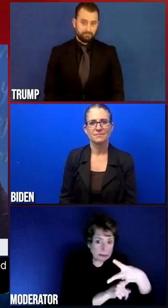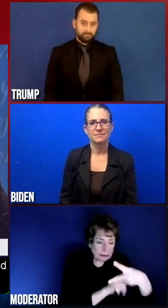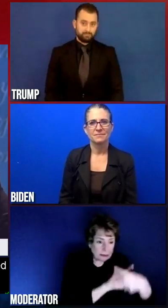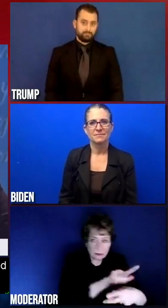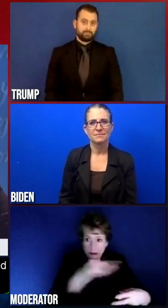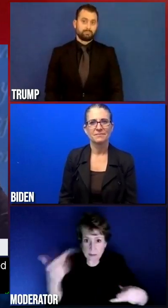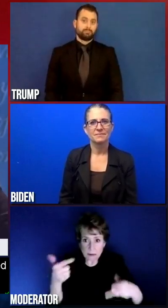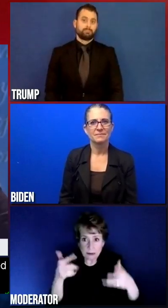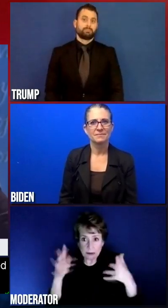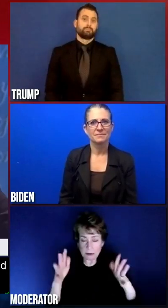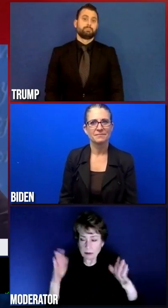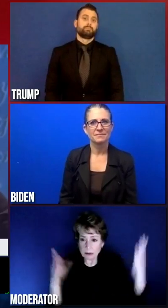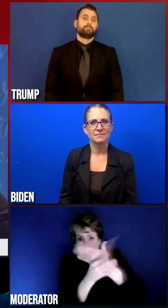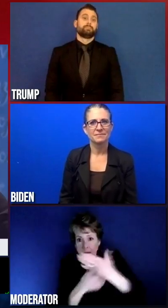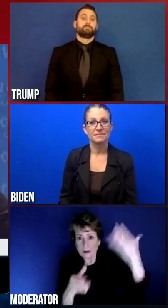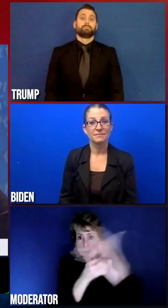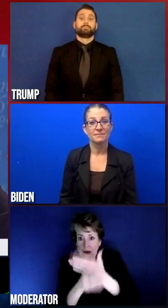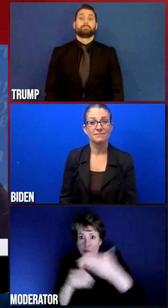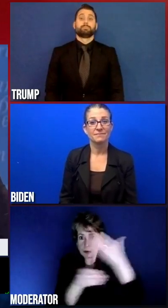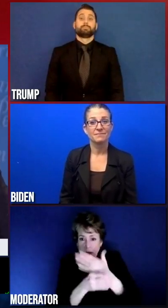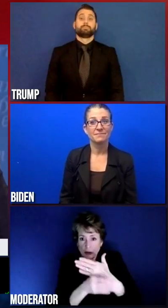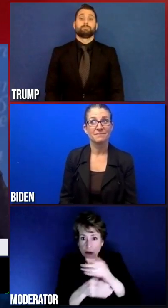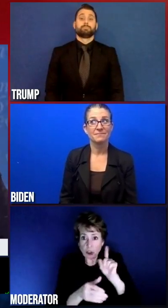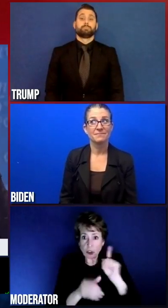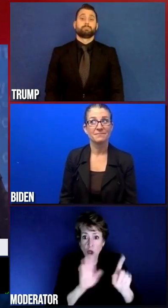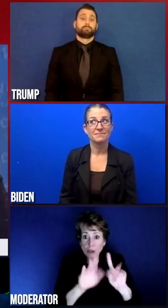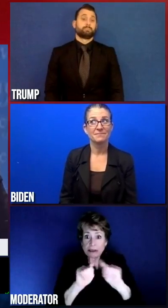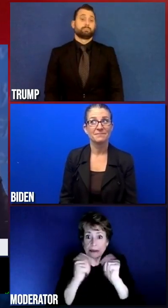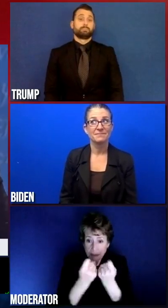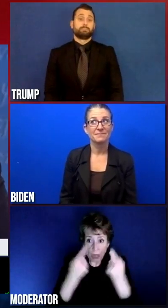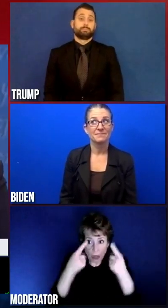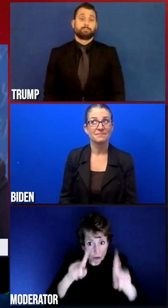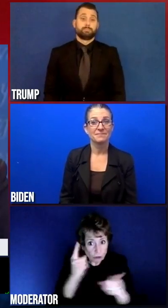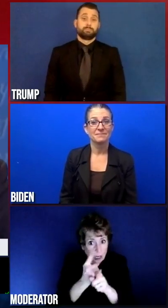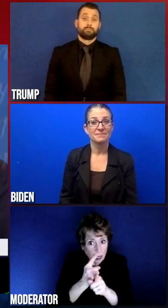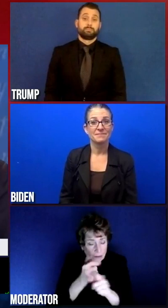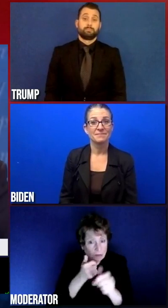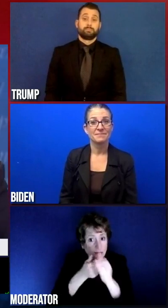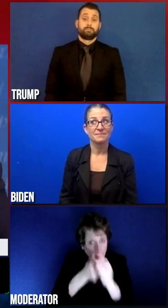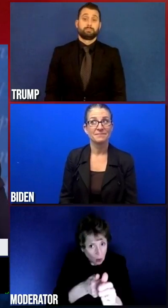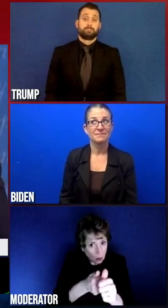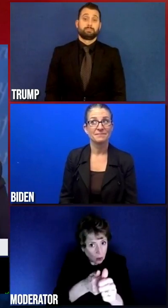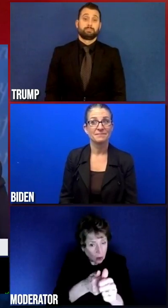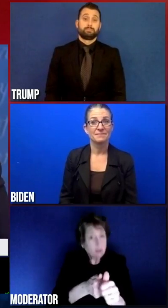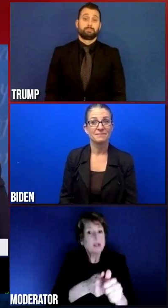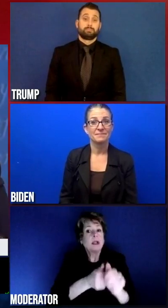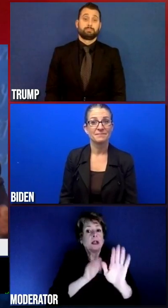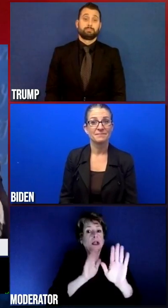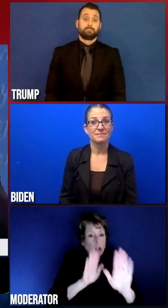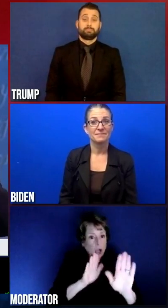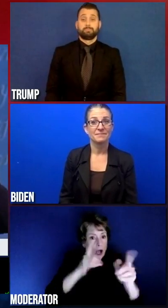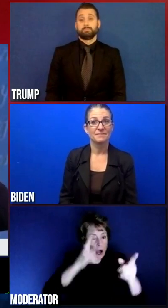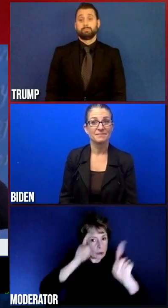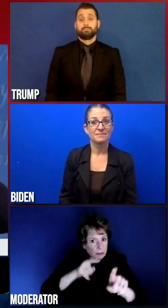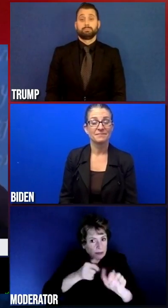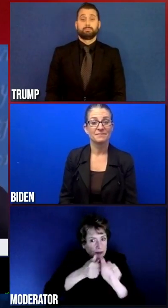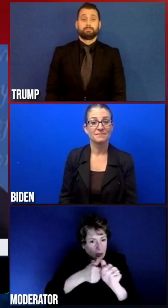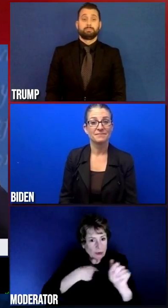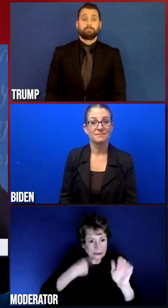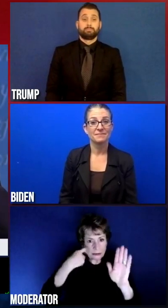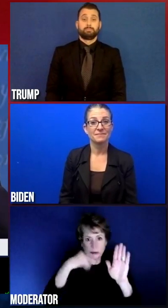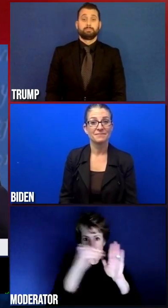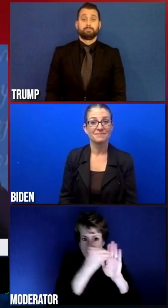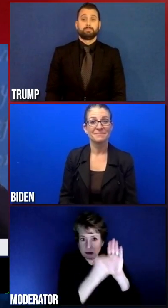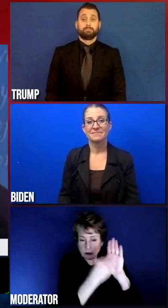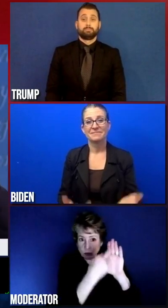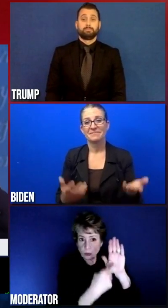side agreed to it, and... why don't you observe what your campaign agreed to as a ground rule, okay, sir? He never keeps his word. Can you add I'm